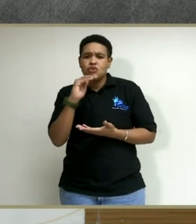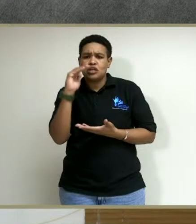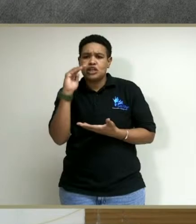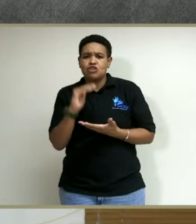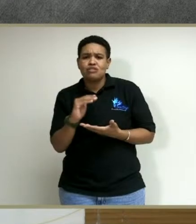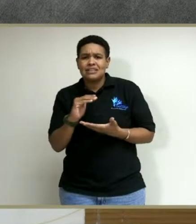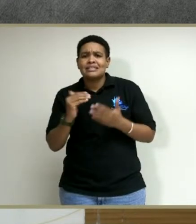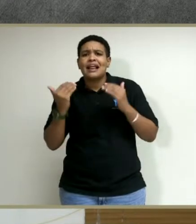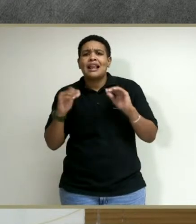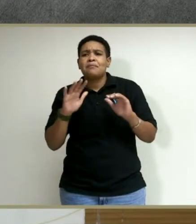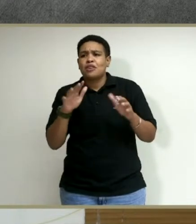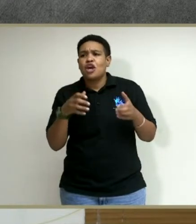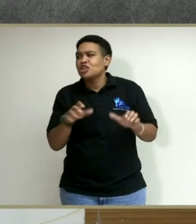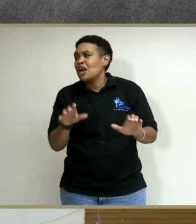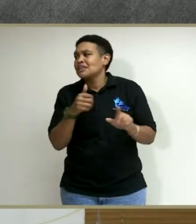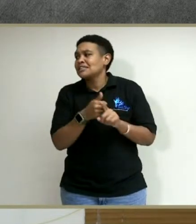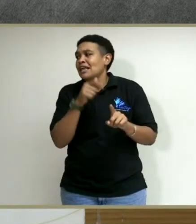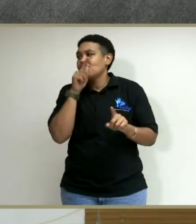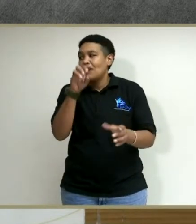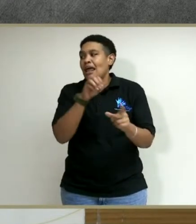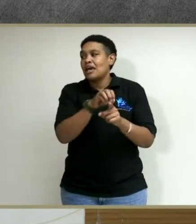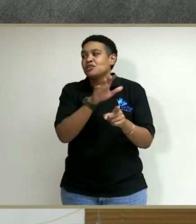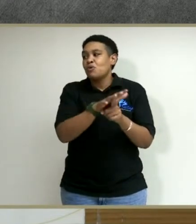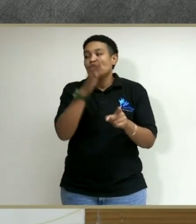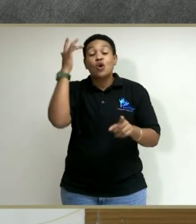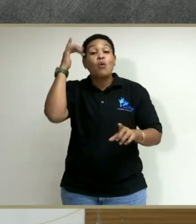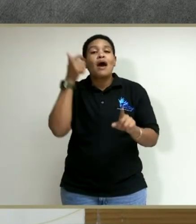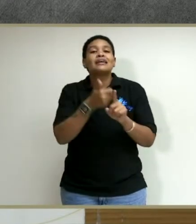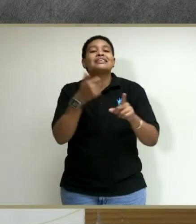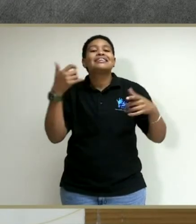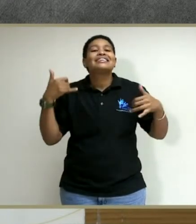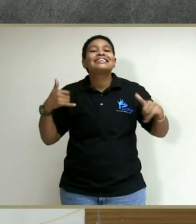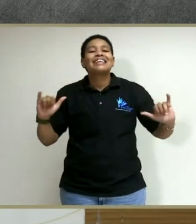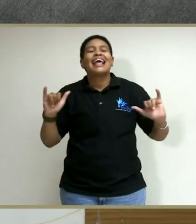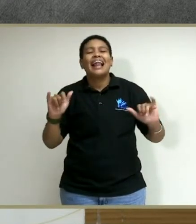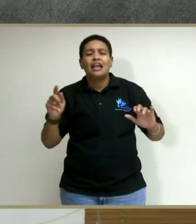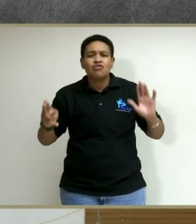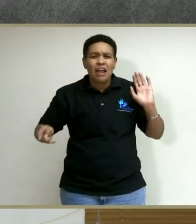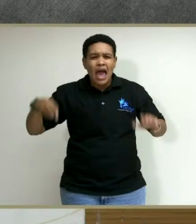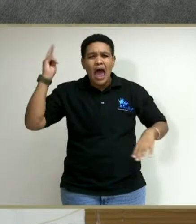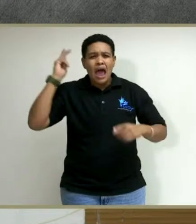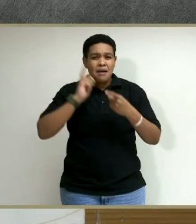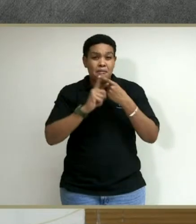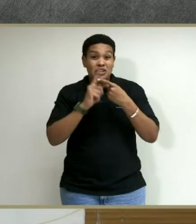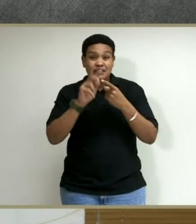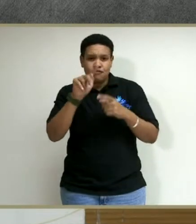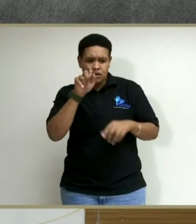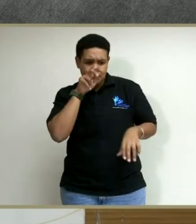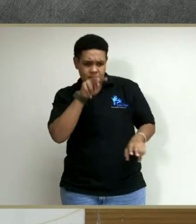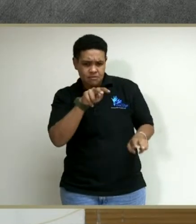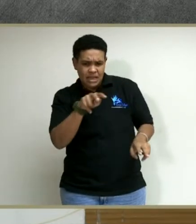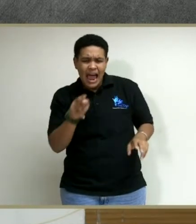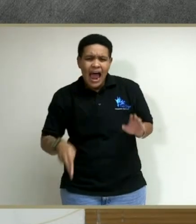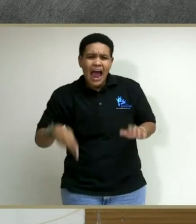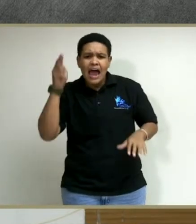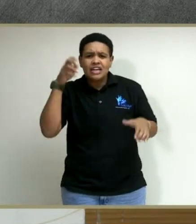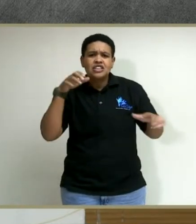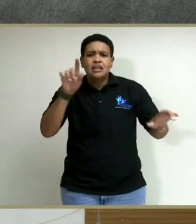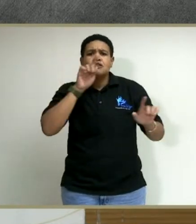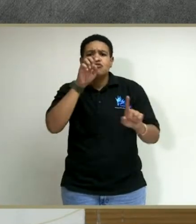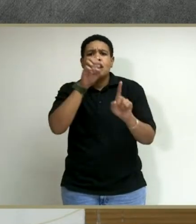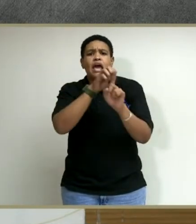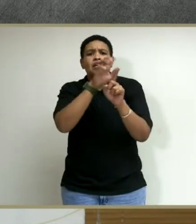limit their chance of exposure, because there is still a fairly high positivity rate and a high chance of exposure